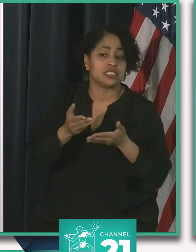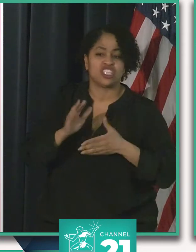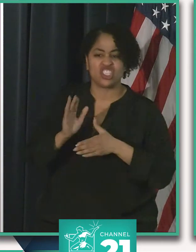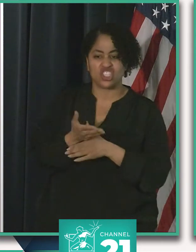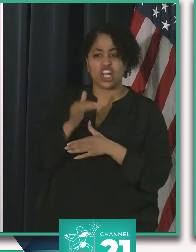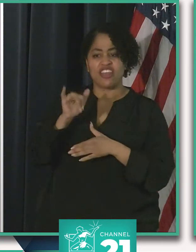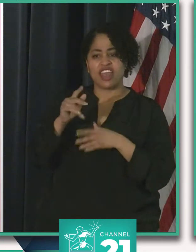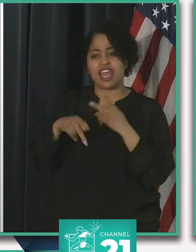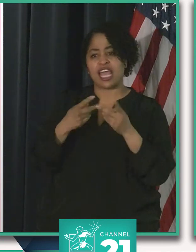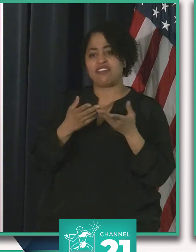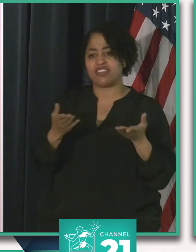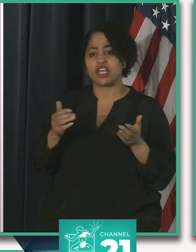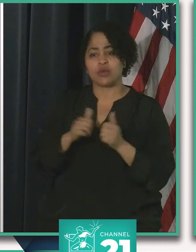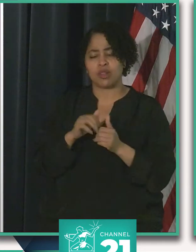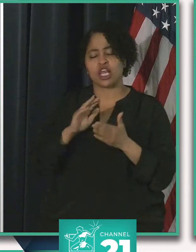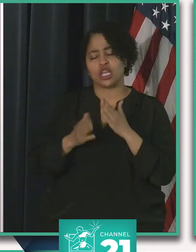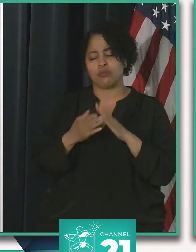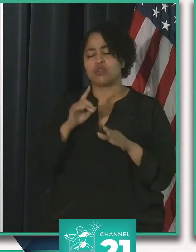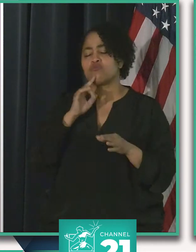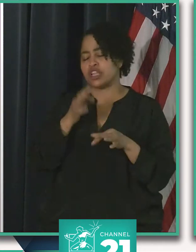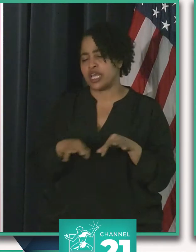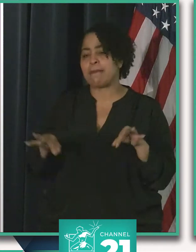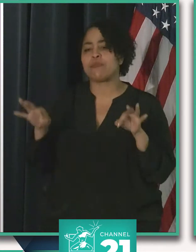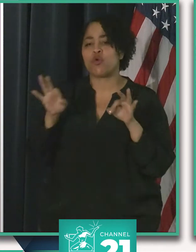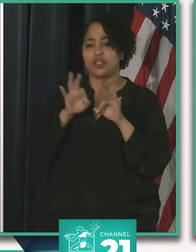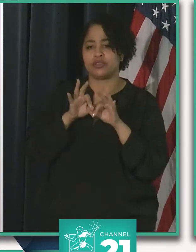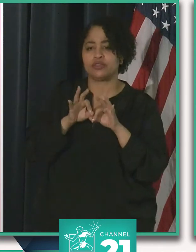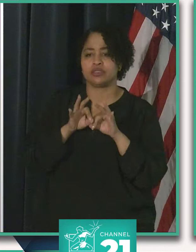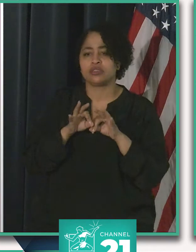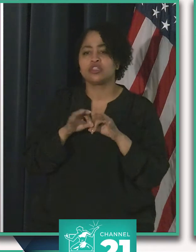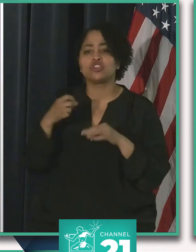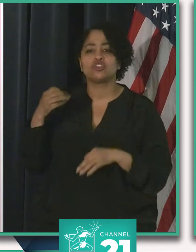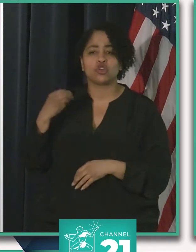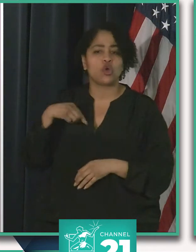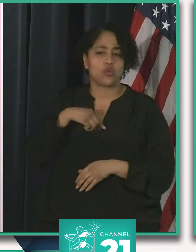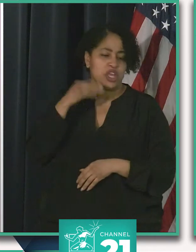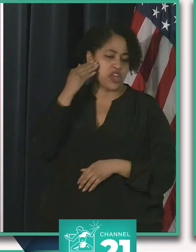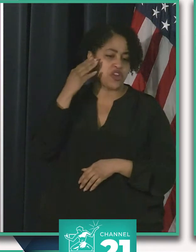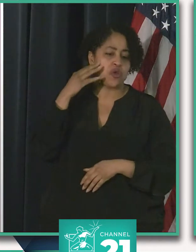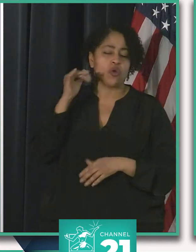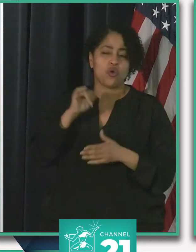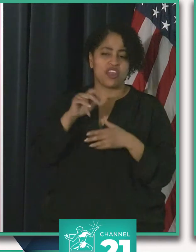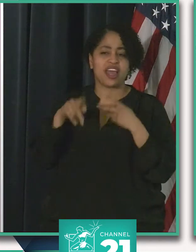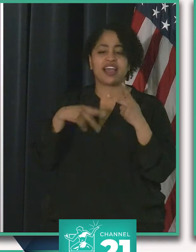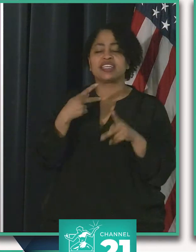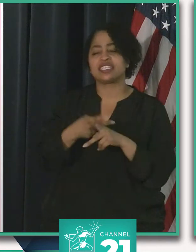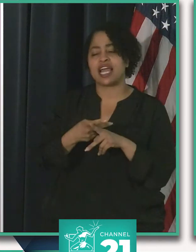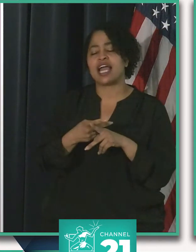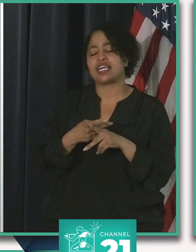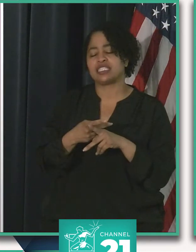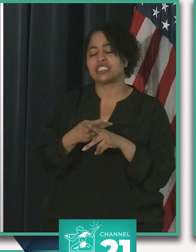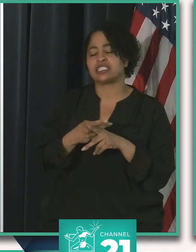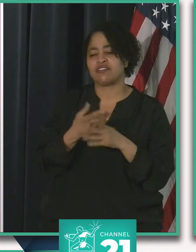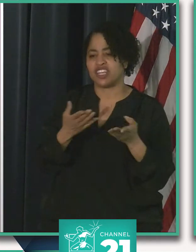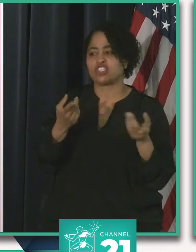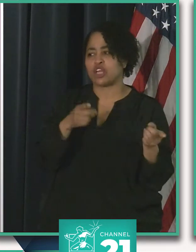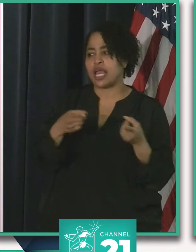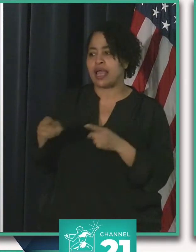kind of thing with the community is really important, so that we know that those kinds of initiatives are going